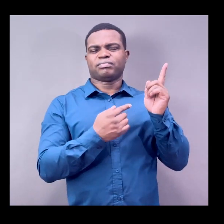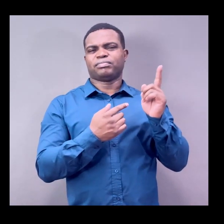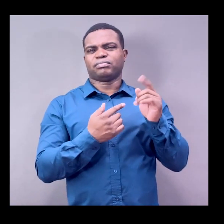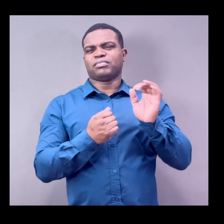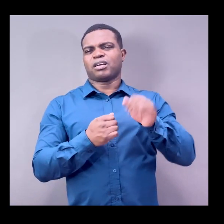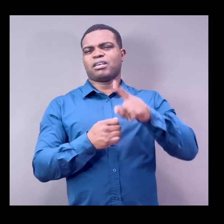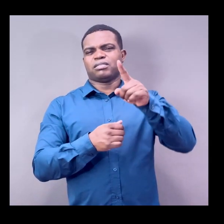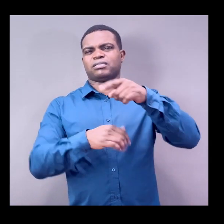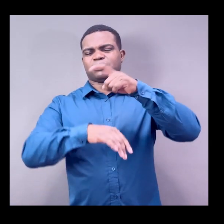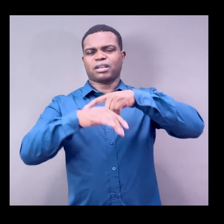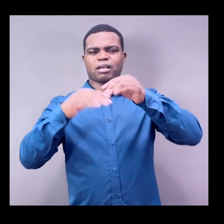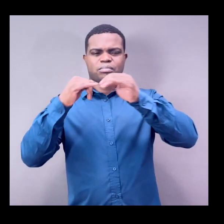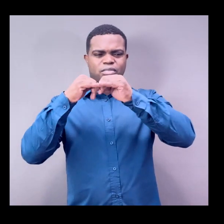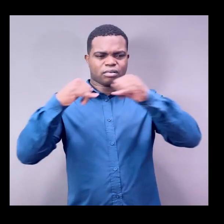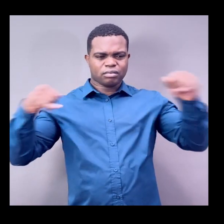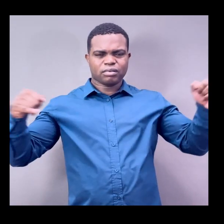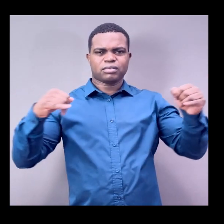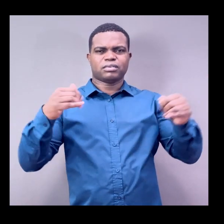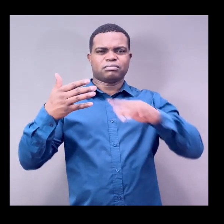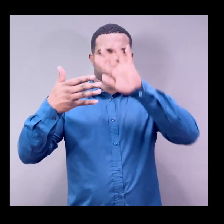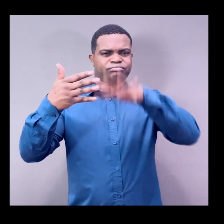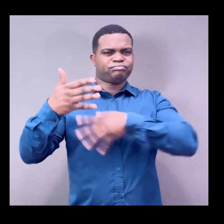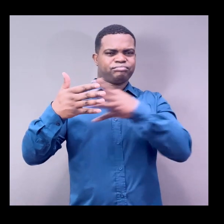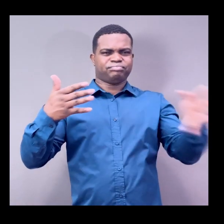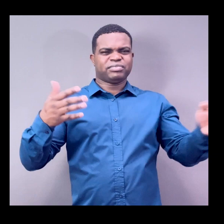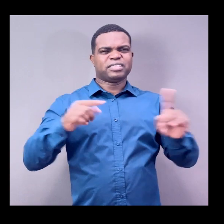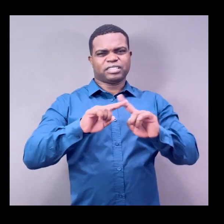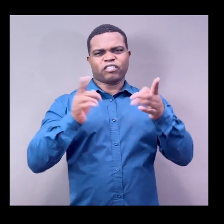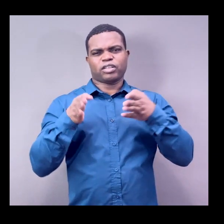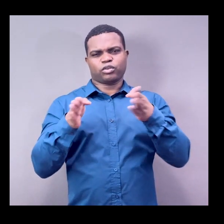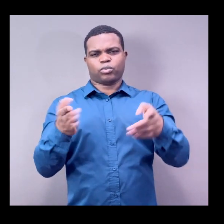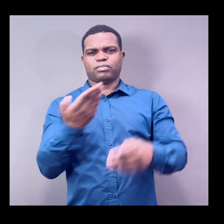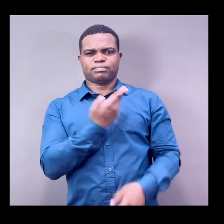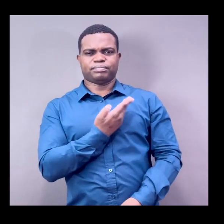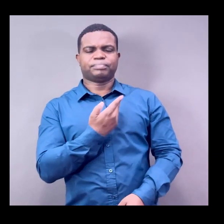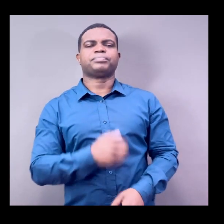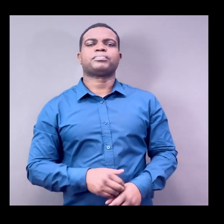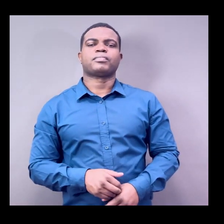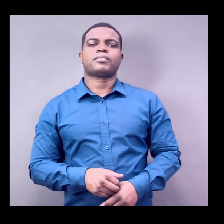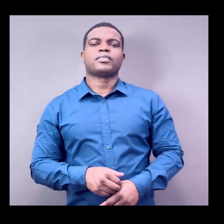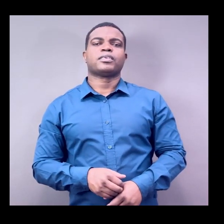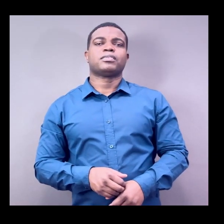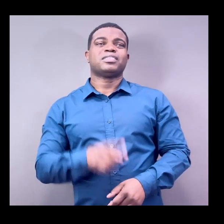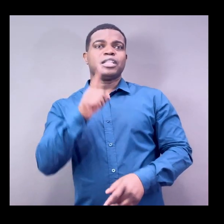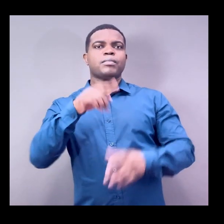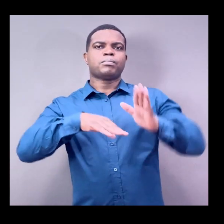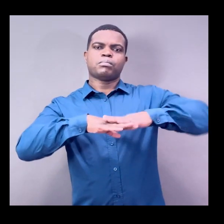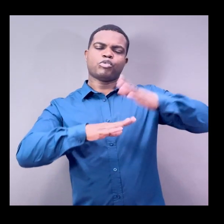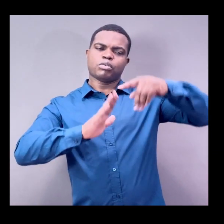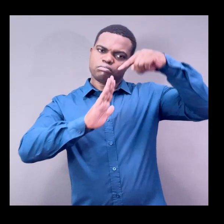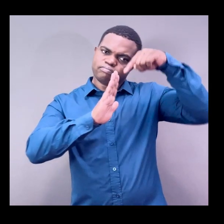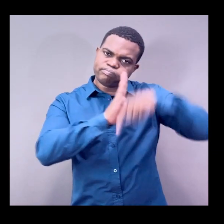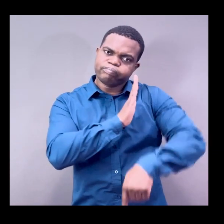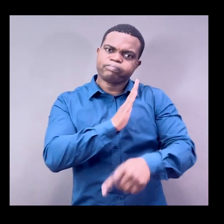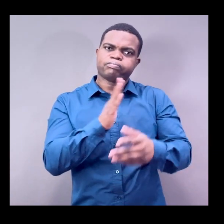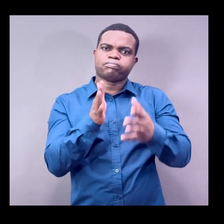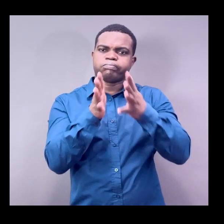way of designing a comprehensive timeline. You can decide to make it more